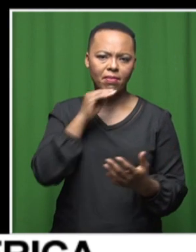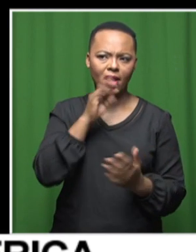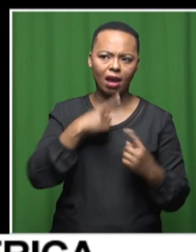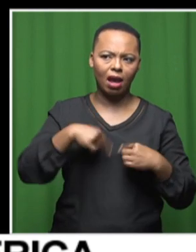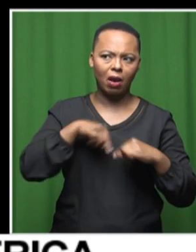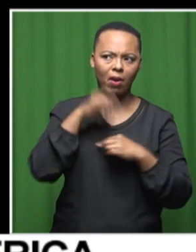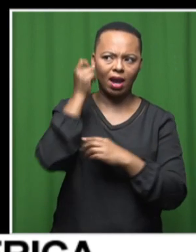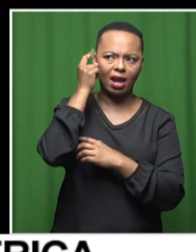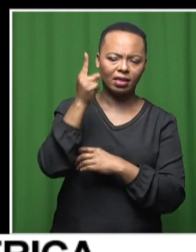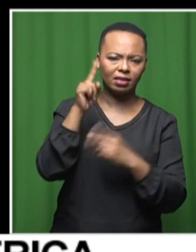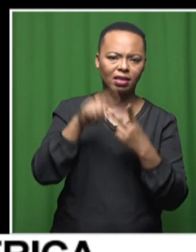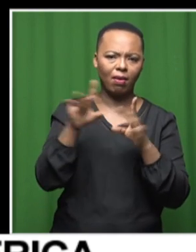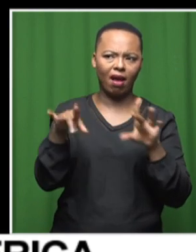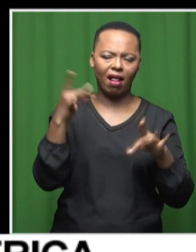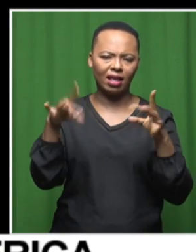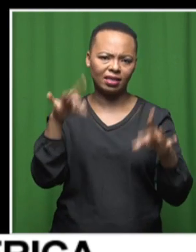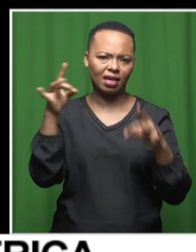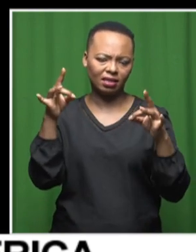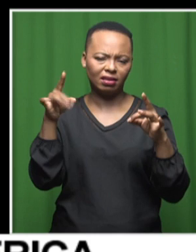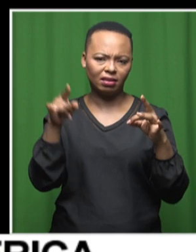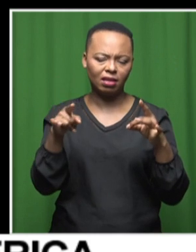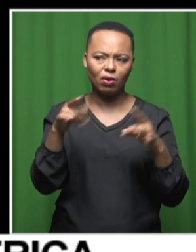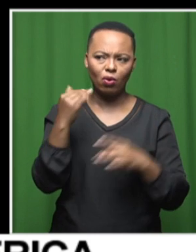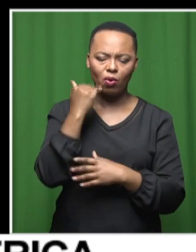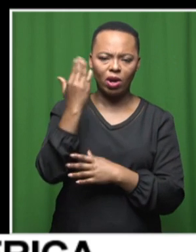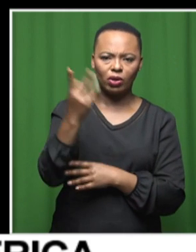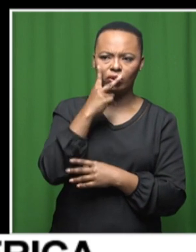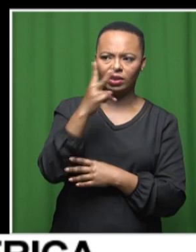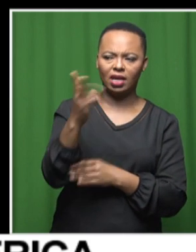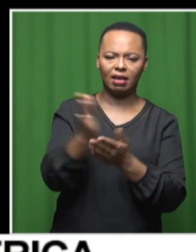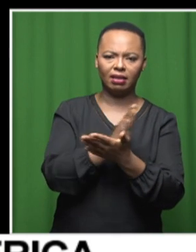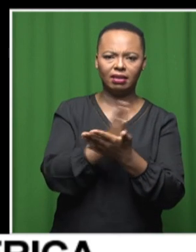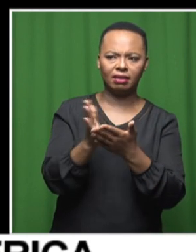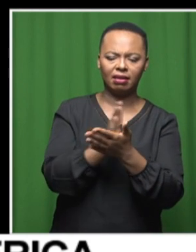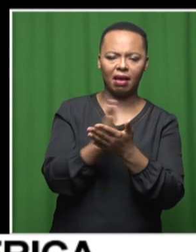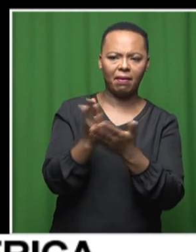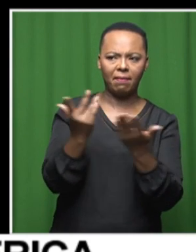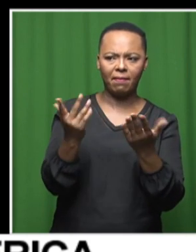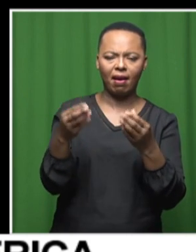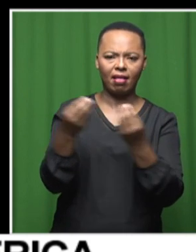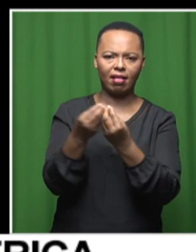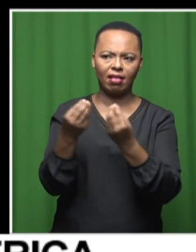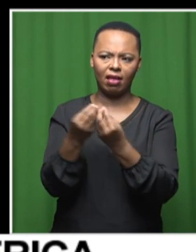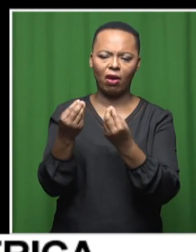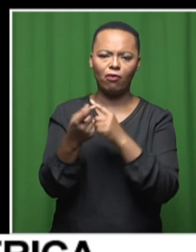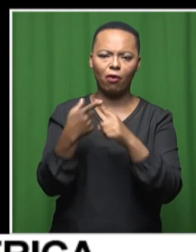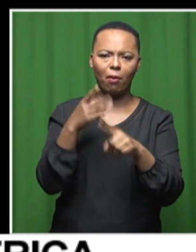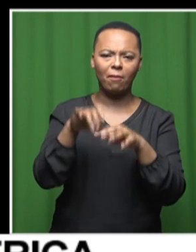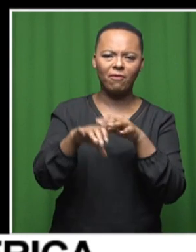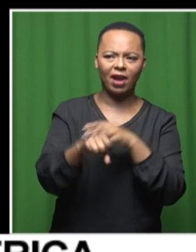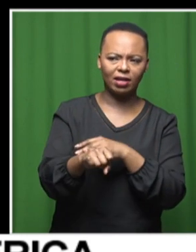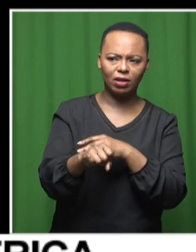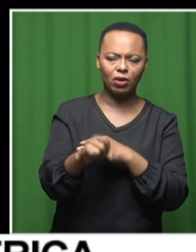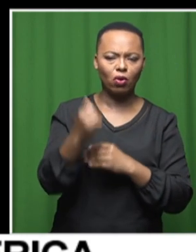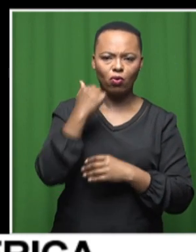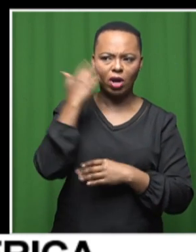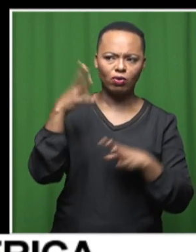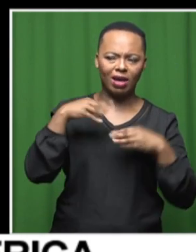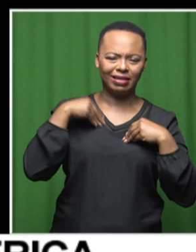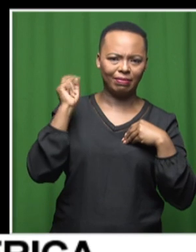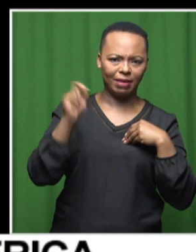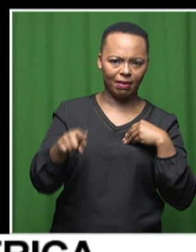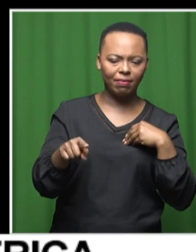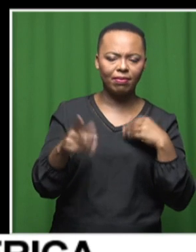our analysis. We don't want to see certain part of our findings. We argue the